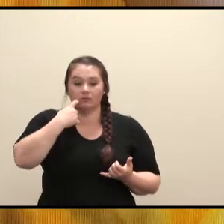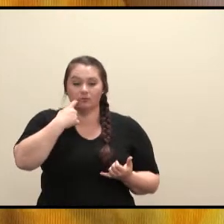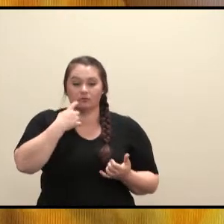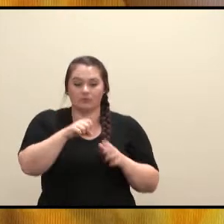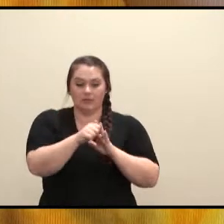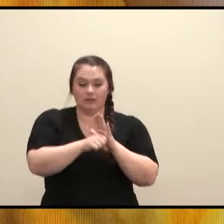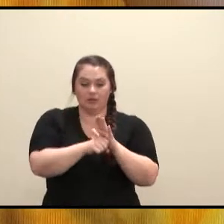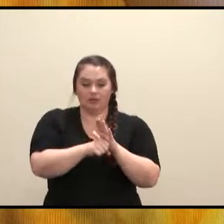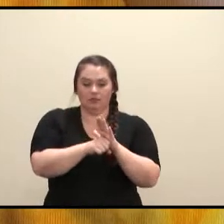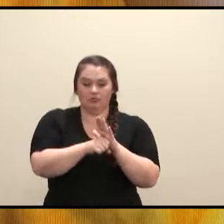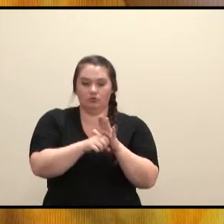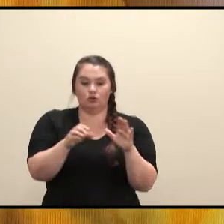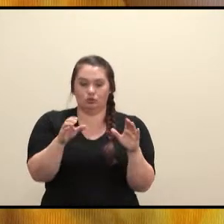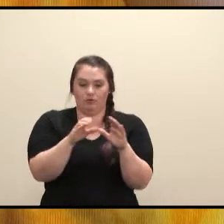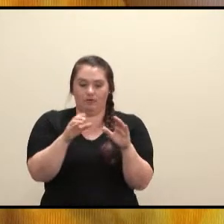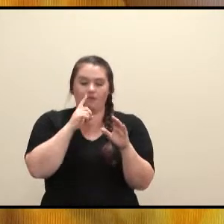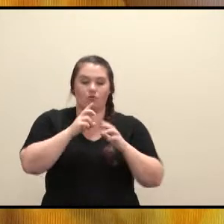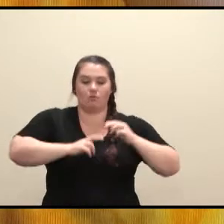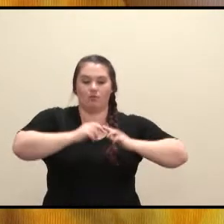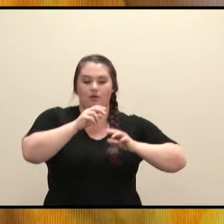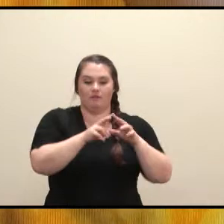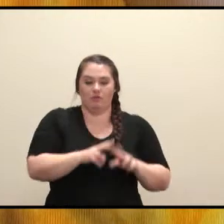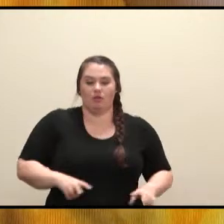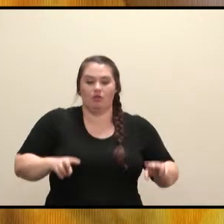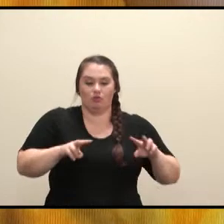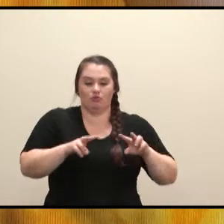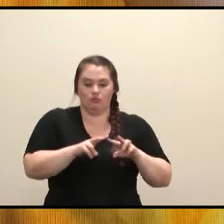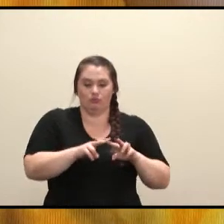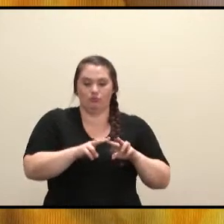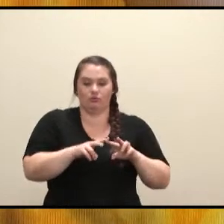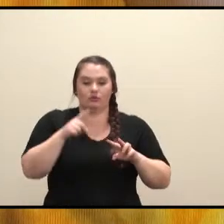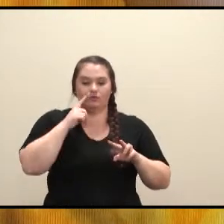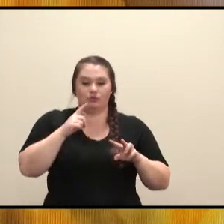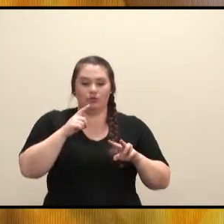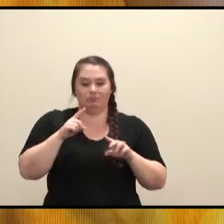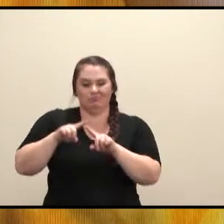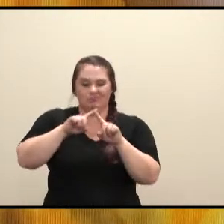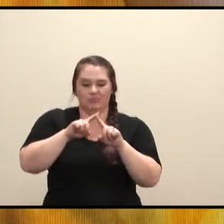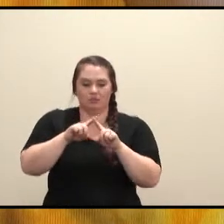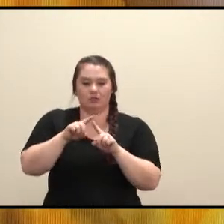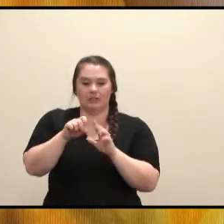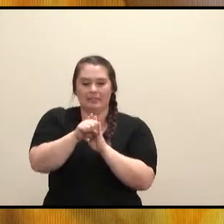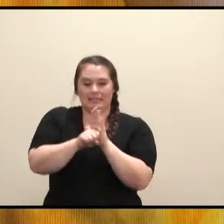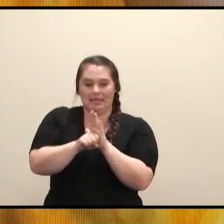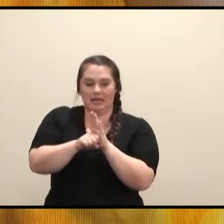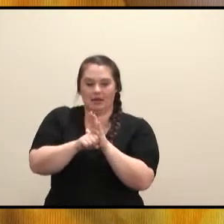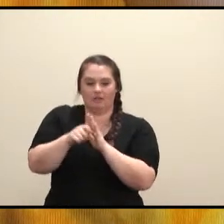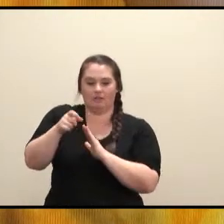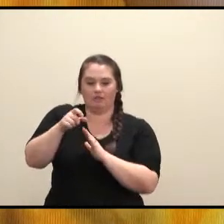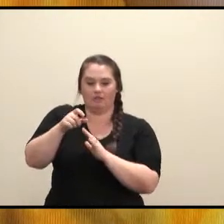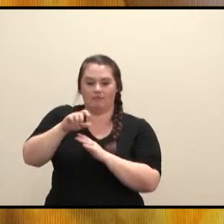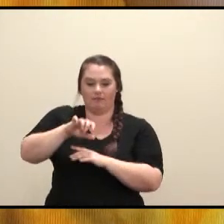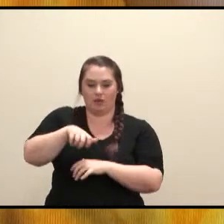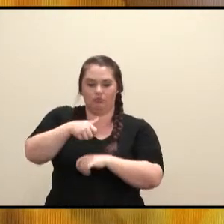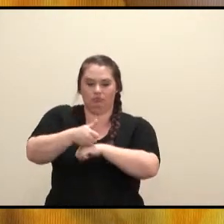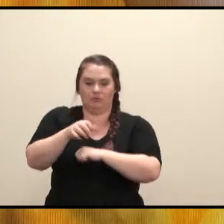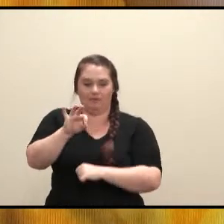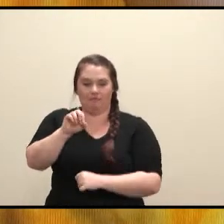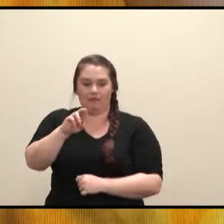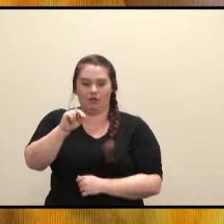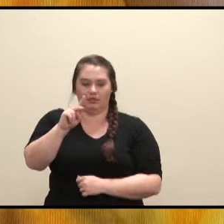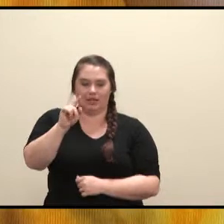in formulas to calculate our state foundation school program revenue. And they basically, our tax